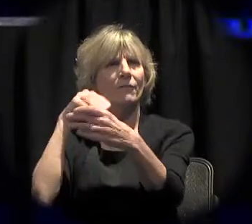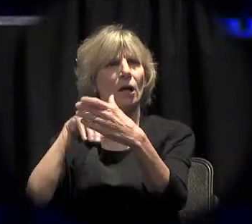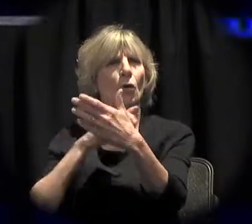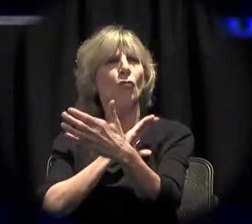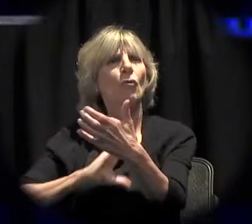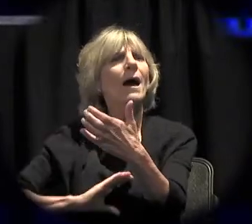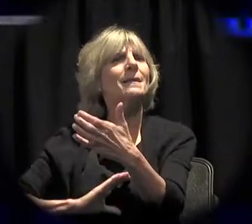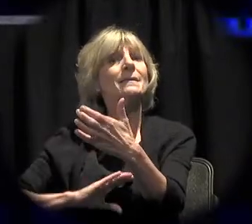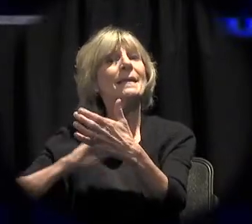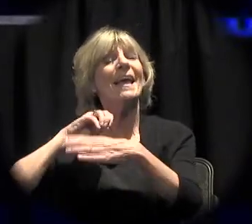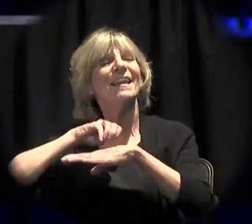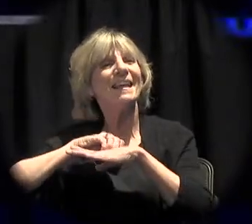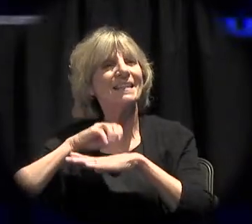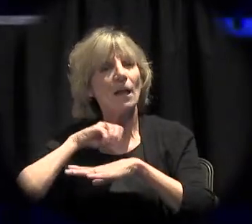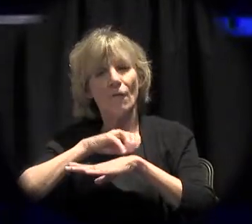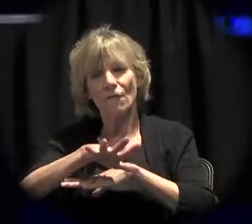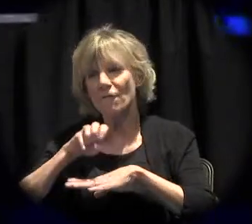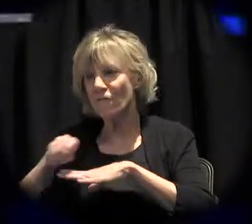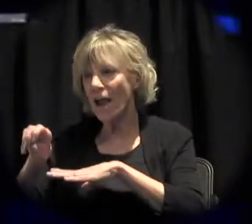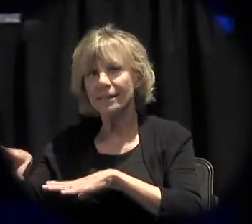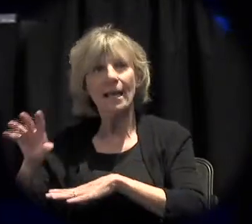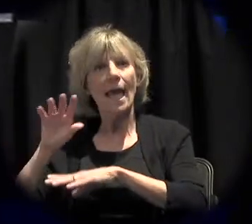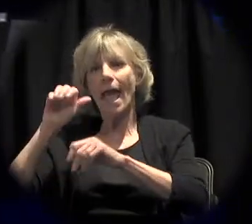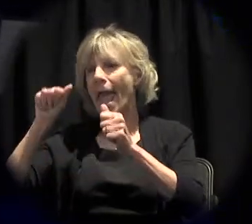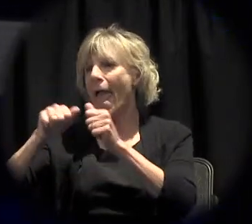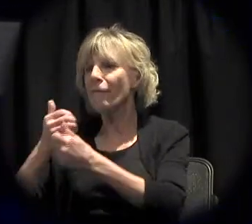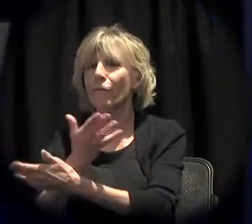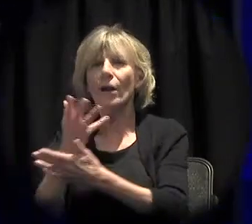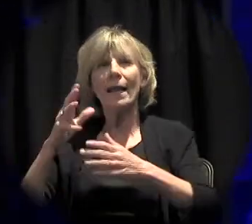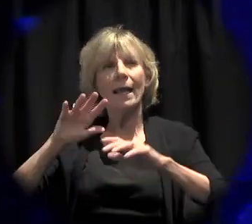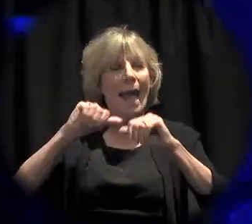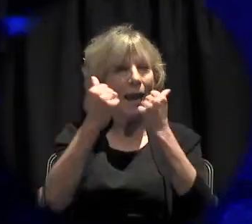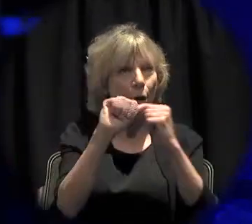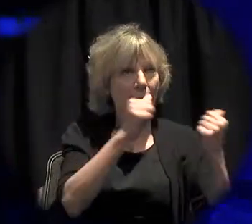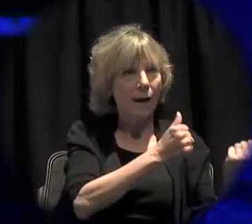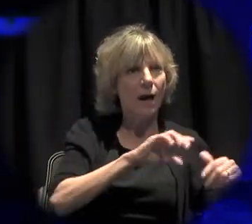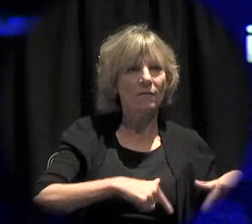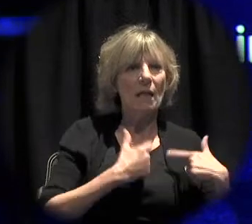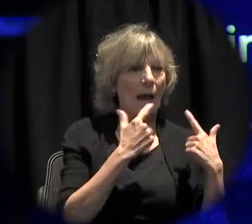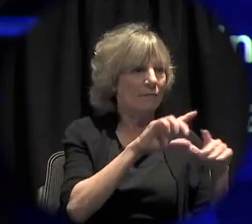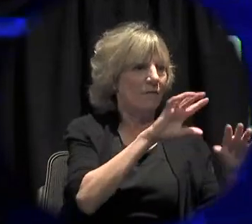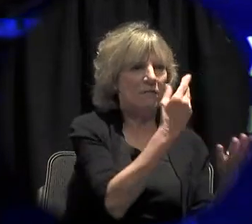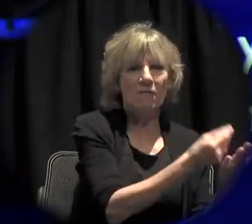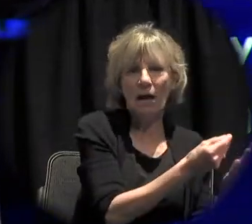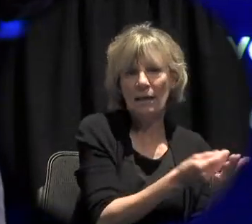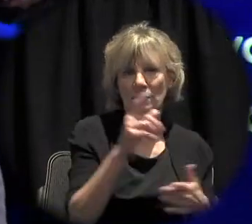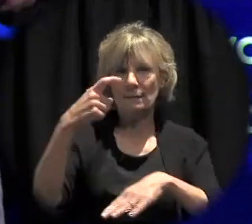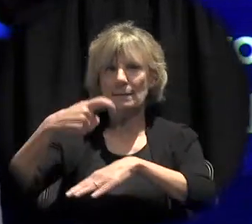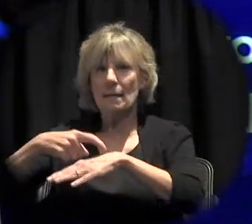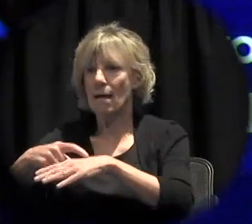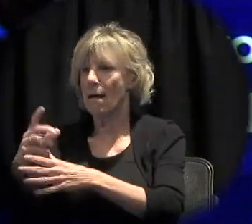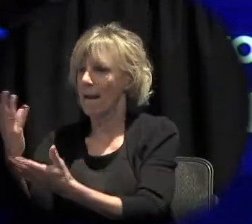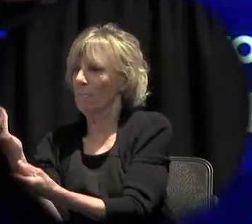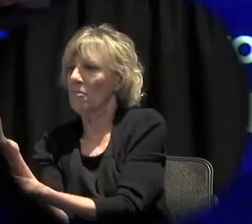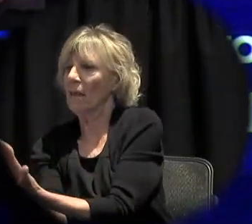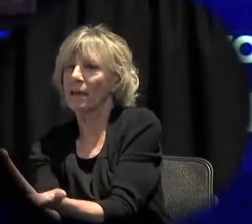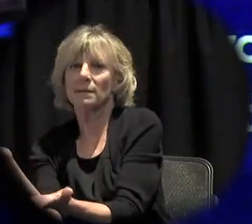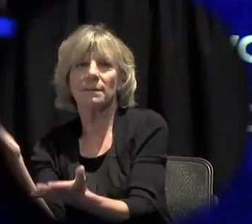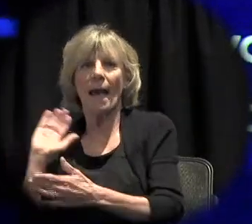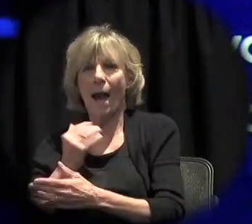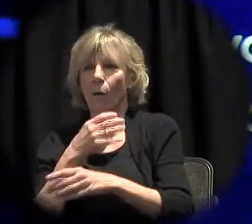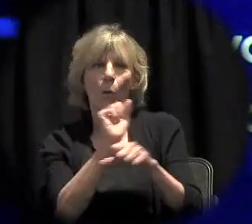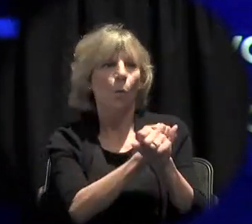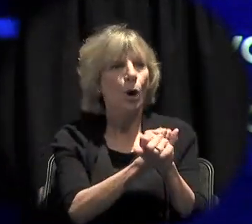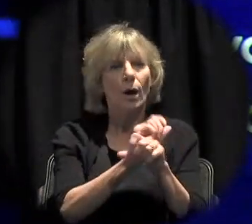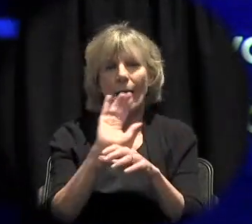of our life? How we handle our finances, how we use our time, how we deal with our material things, our work, our family